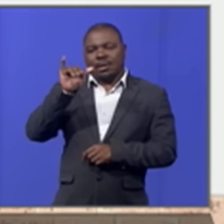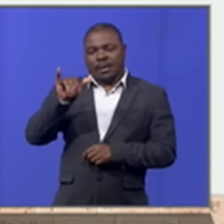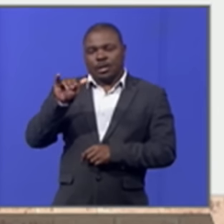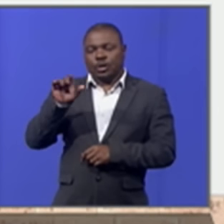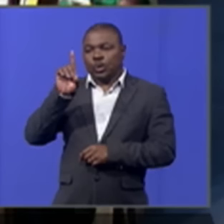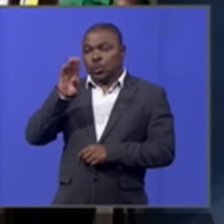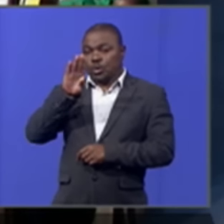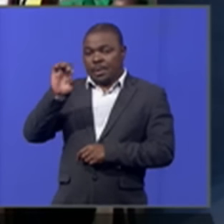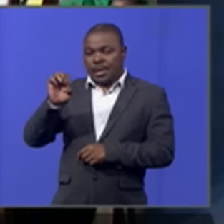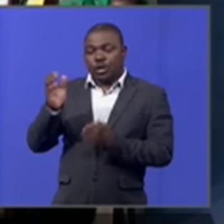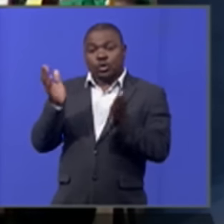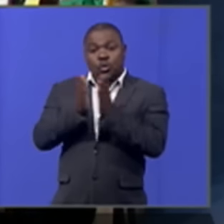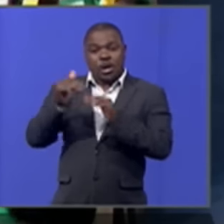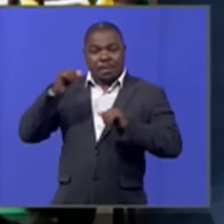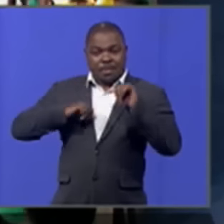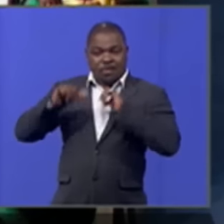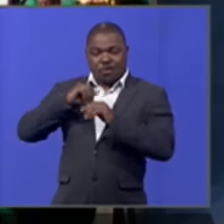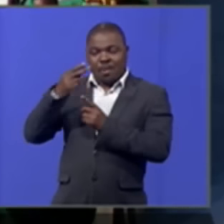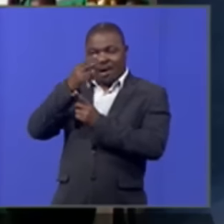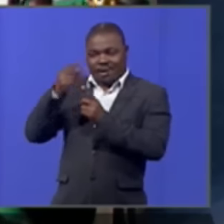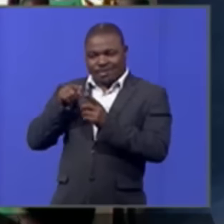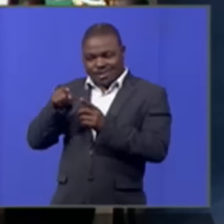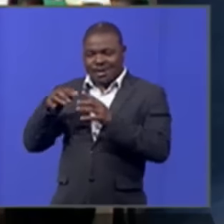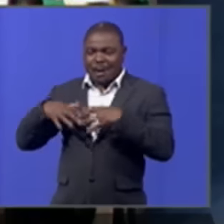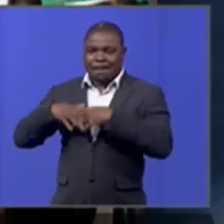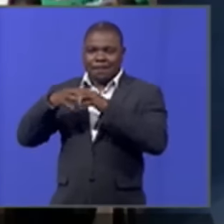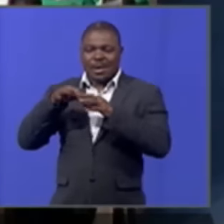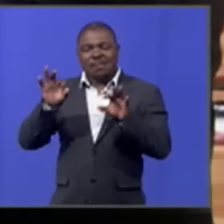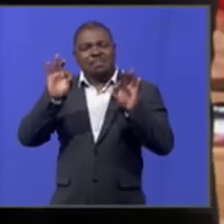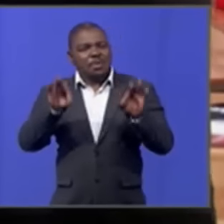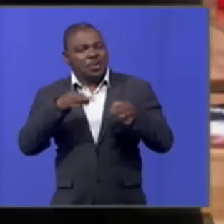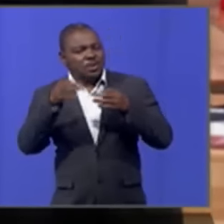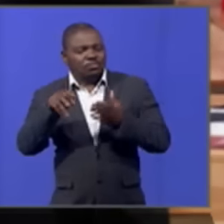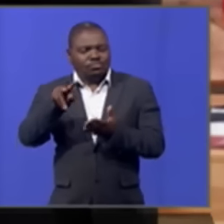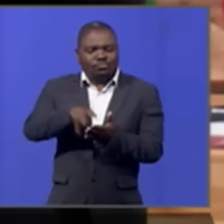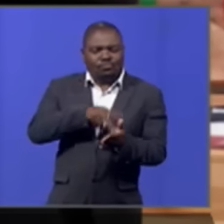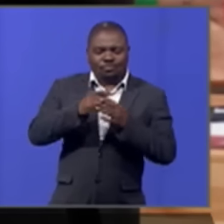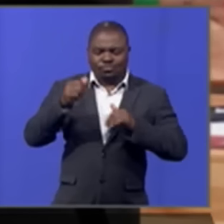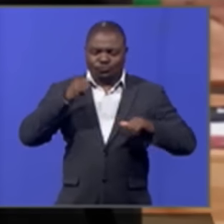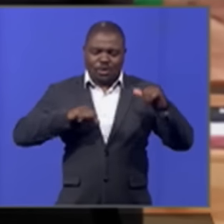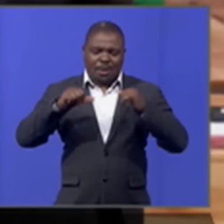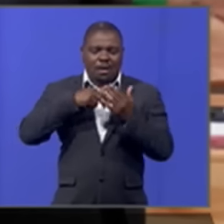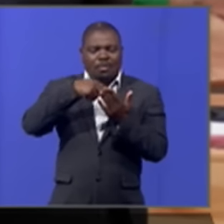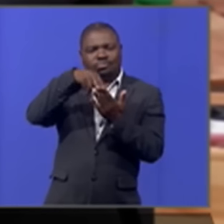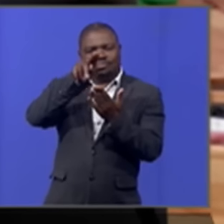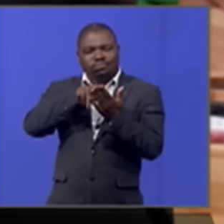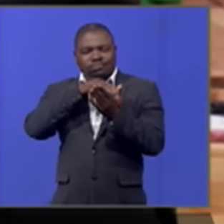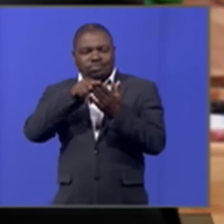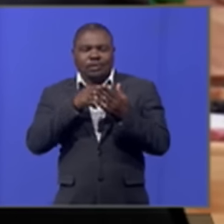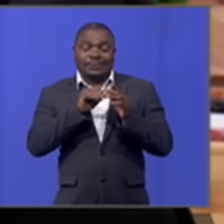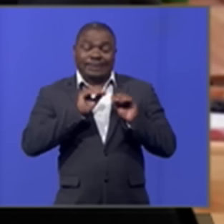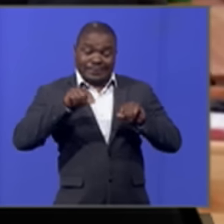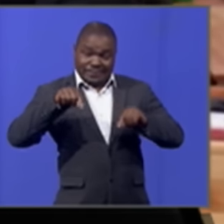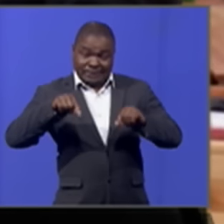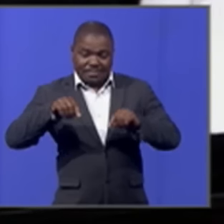e butswe ke sekolo se se rutang mmino, go bina, terama le botaki jwa setegeniki.